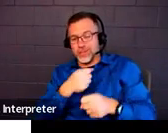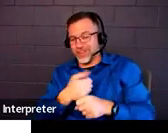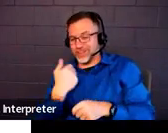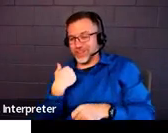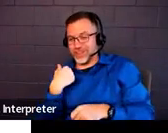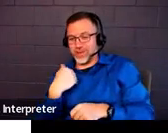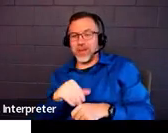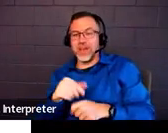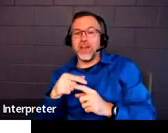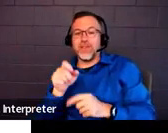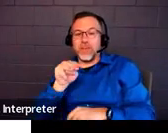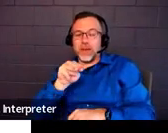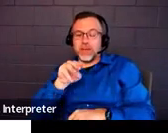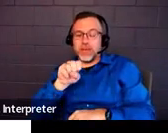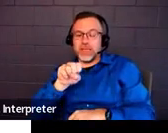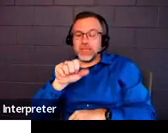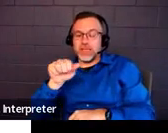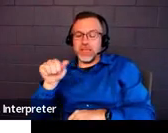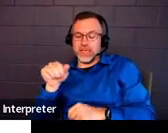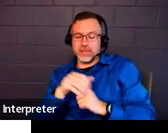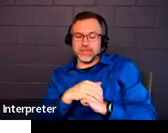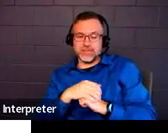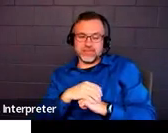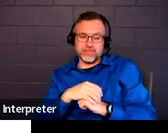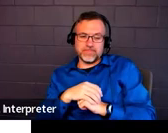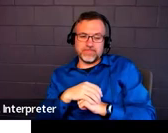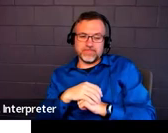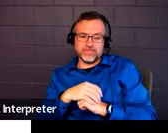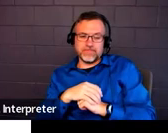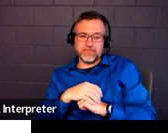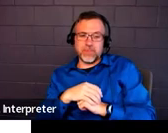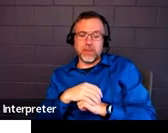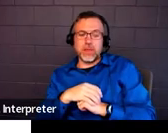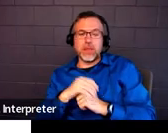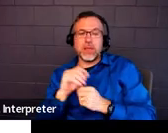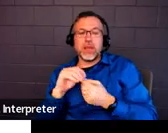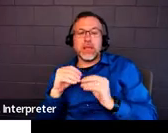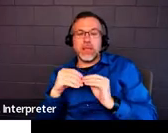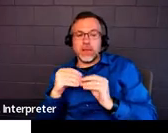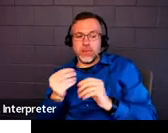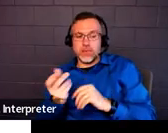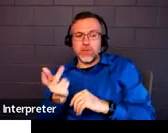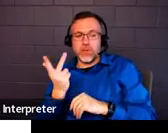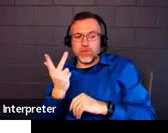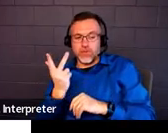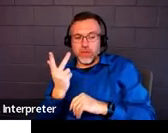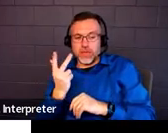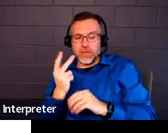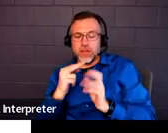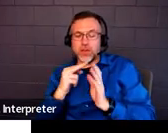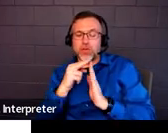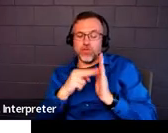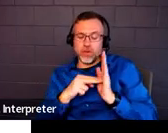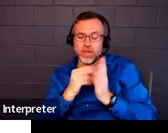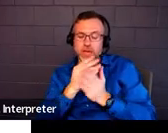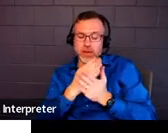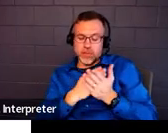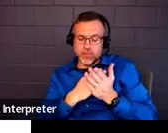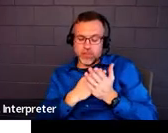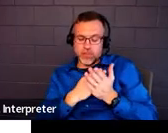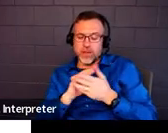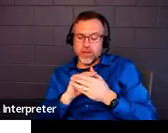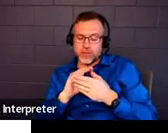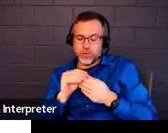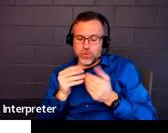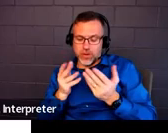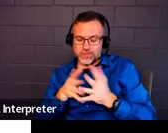by MSAA. So we have item 3. We're going to read part of the story again and listen for who Tony was.